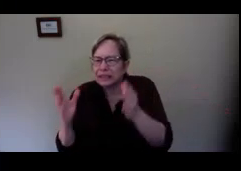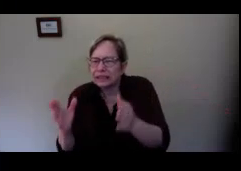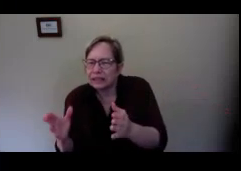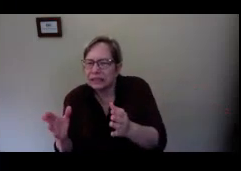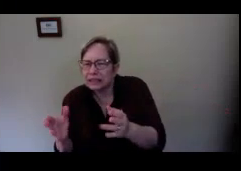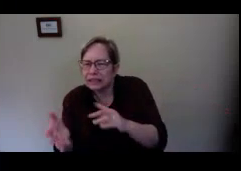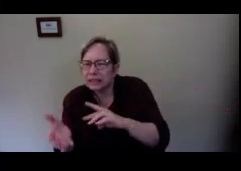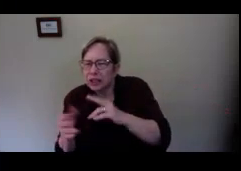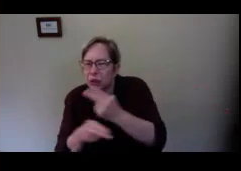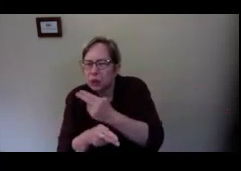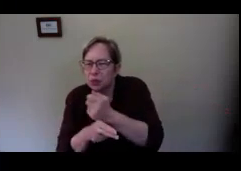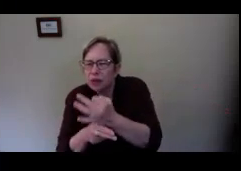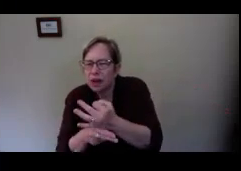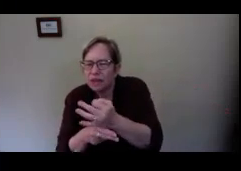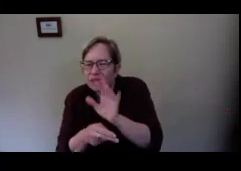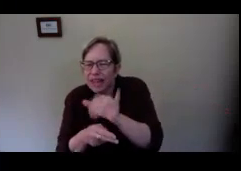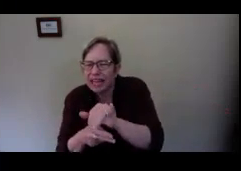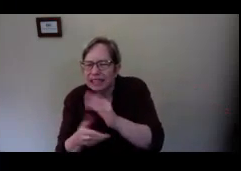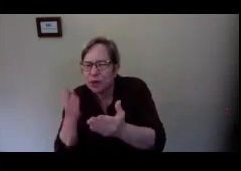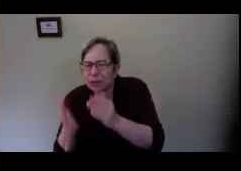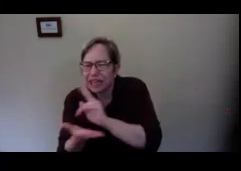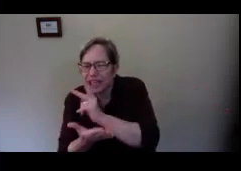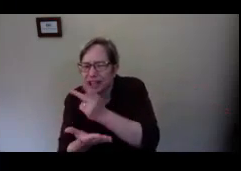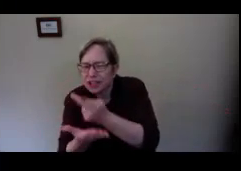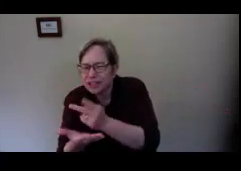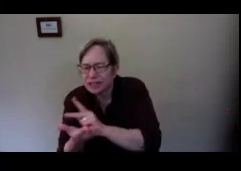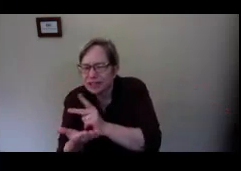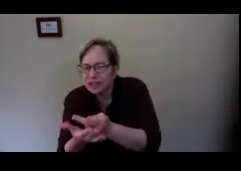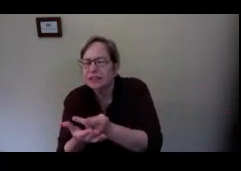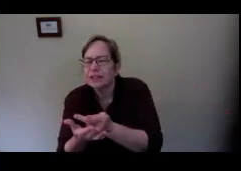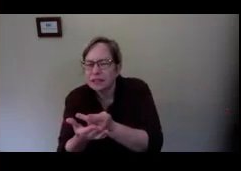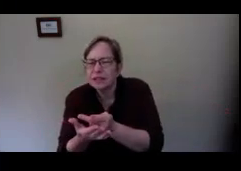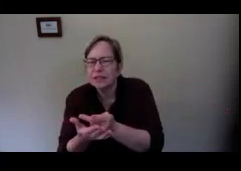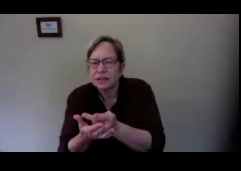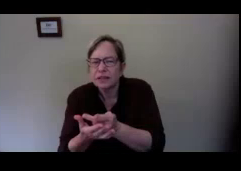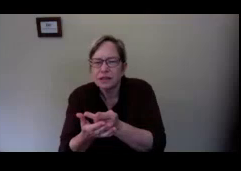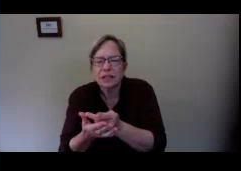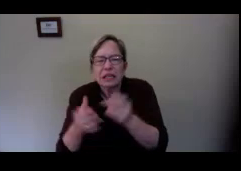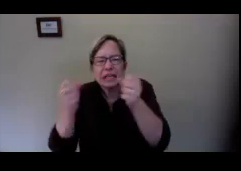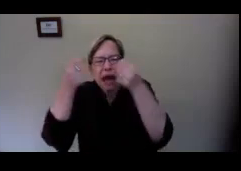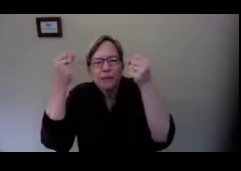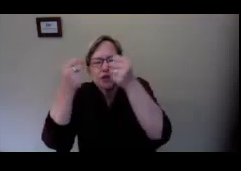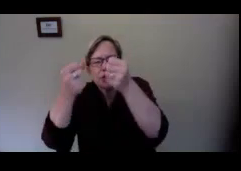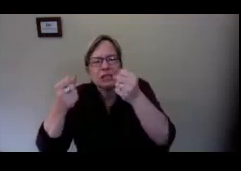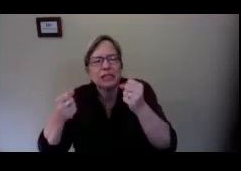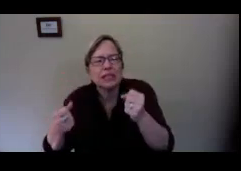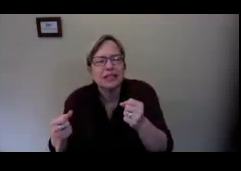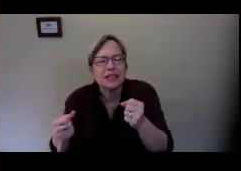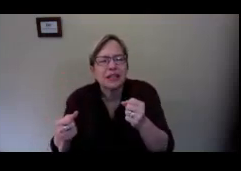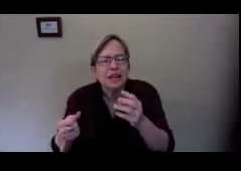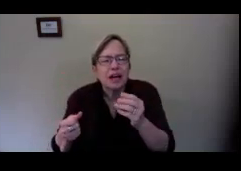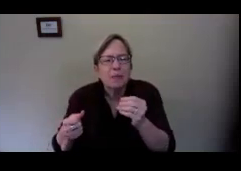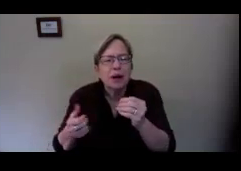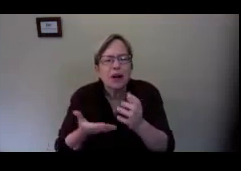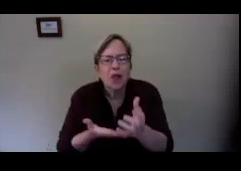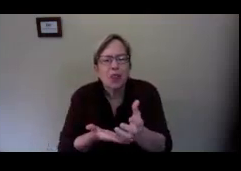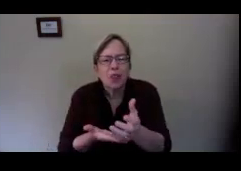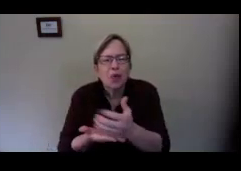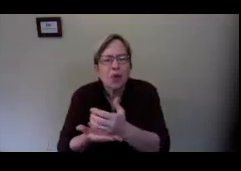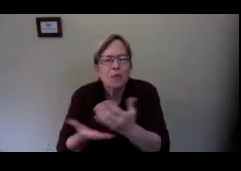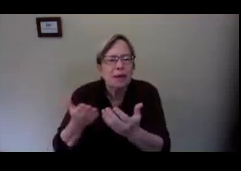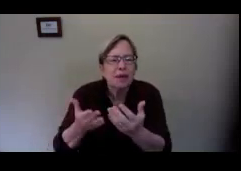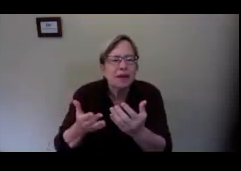use. We can see that is probably a kitchen. It is a kitchen from the cabinetry. I think on the border, it looks like it might be a